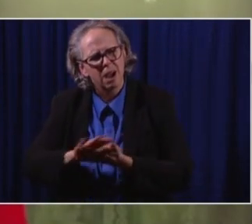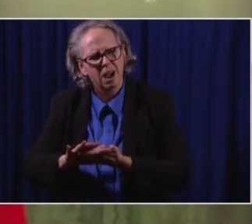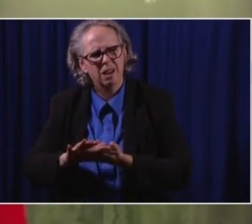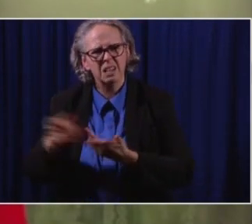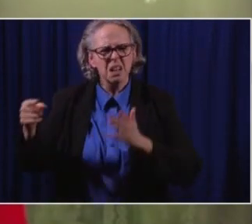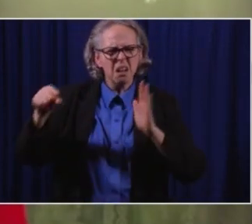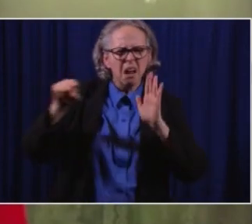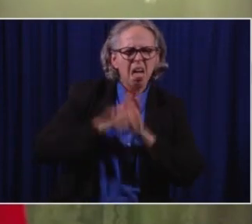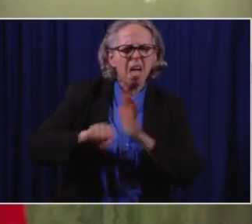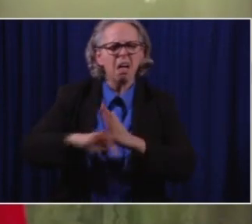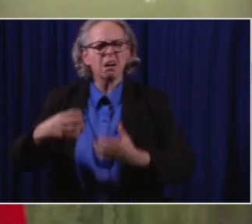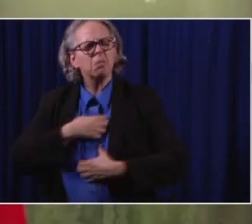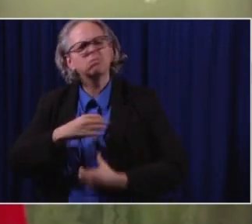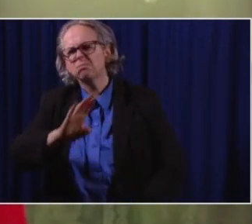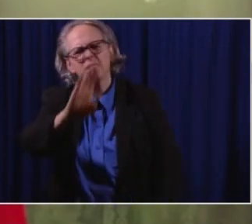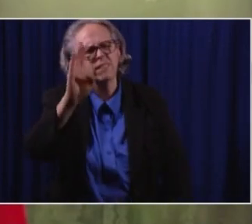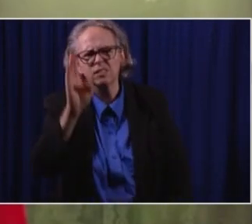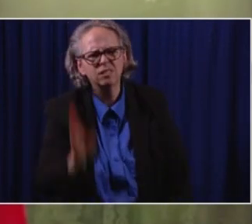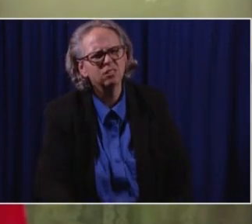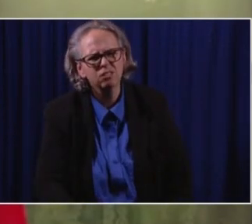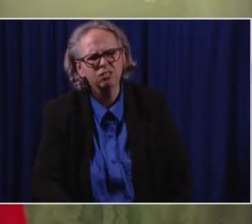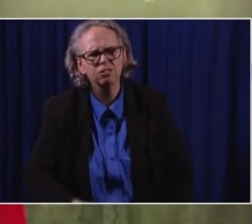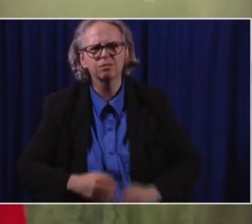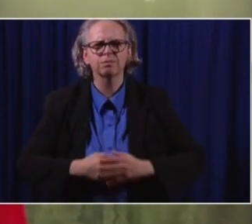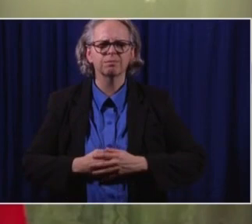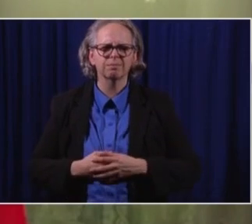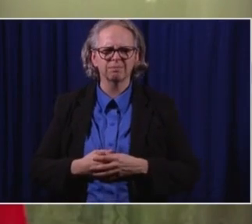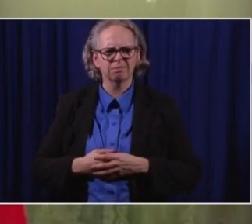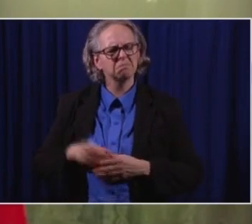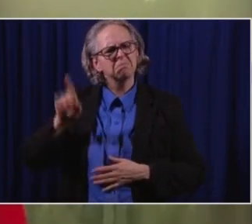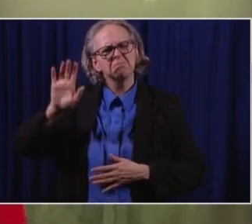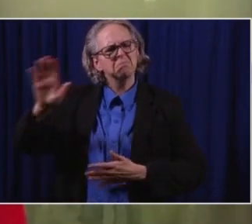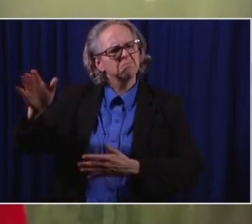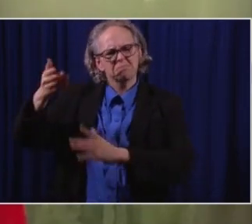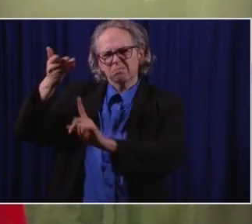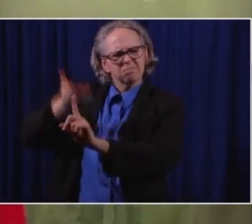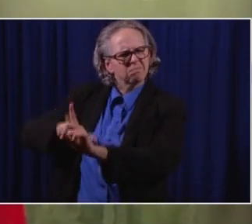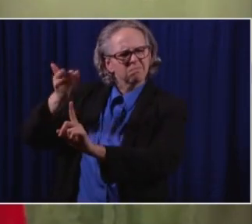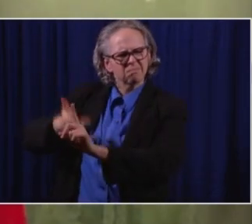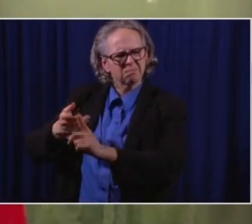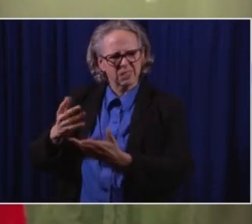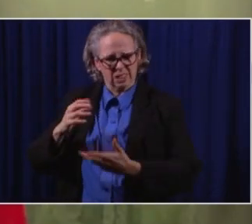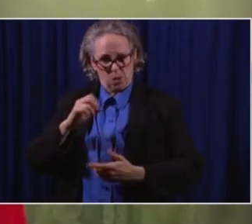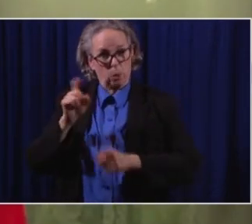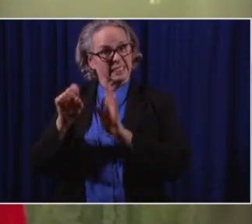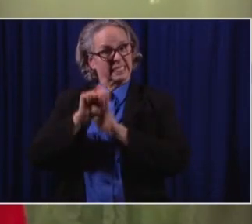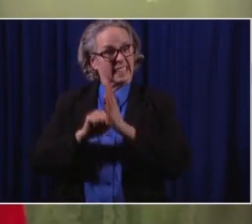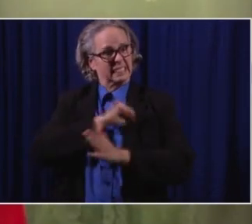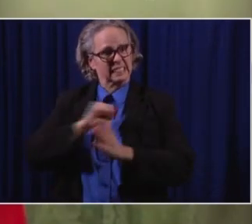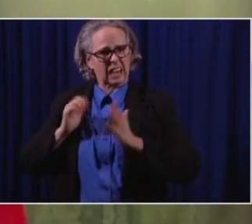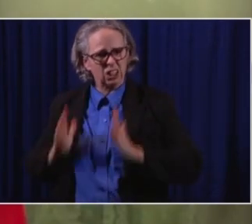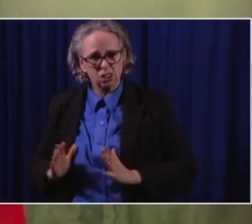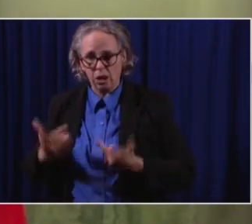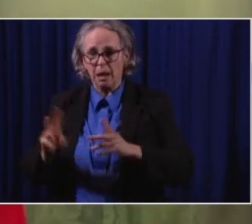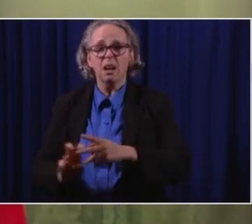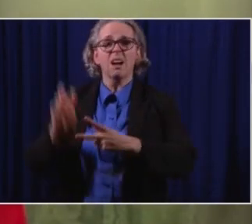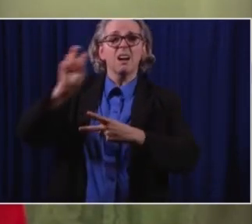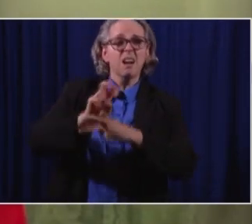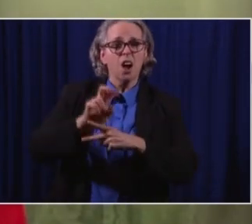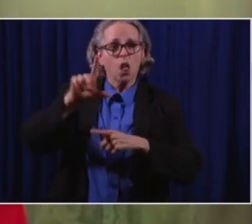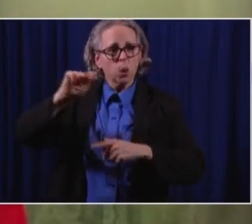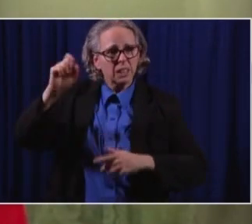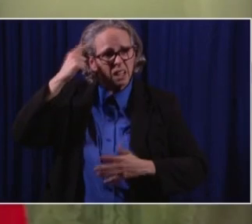do injury to any man. He had advanced from state senator to lieutenant governor and then to the United States Senate. To him, that was